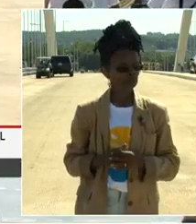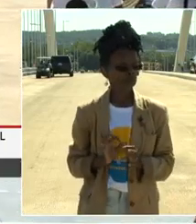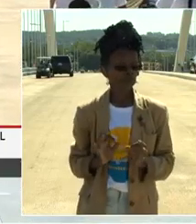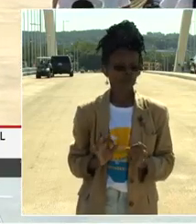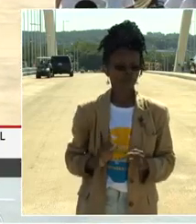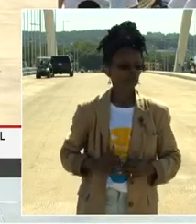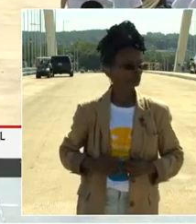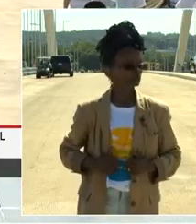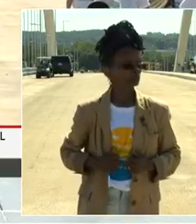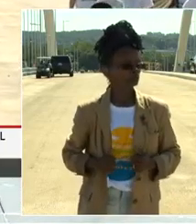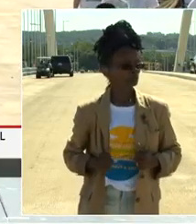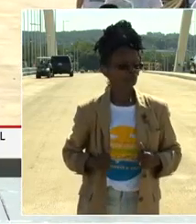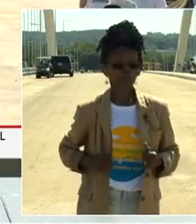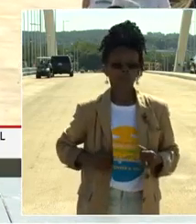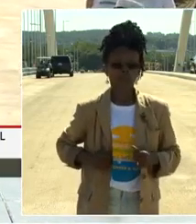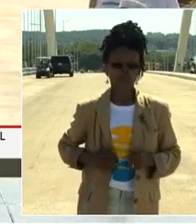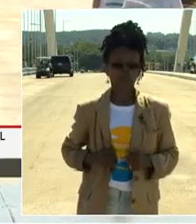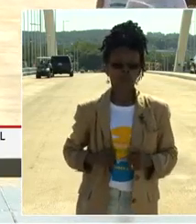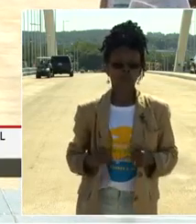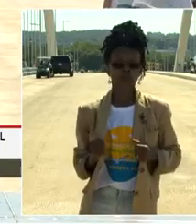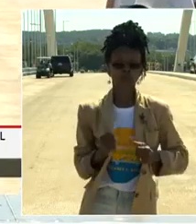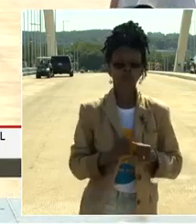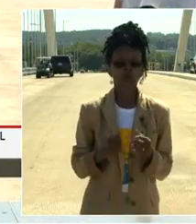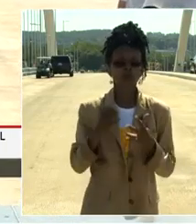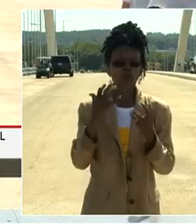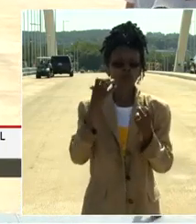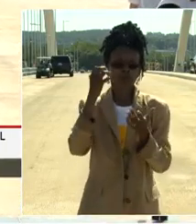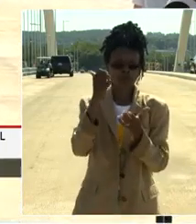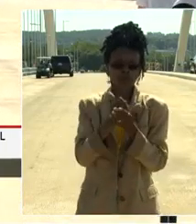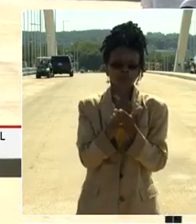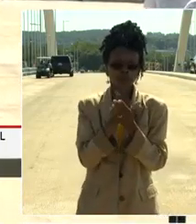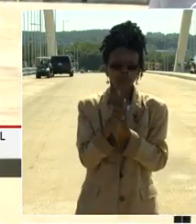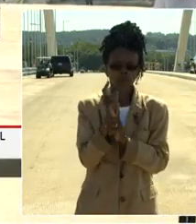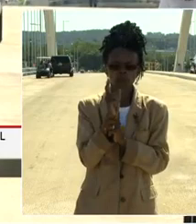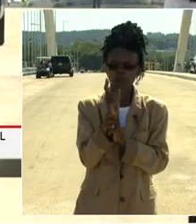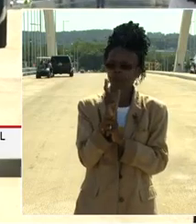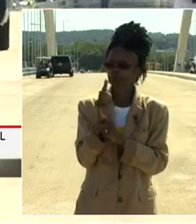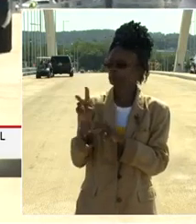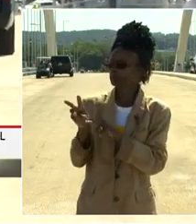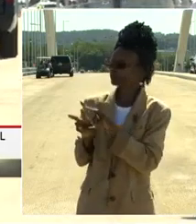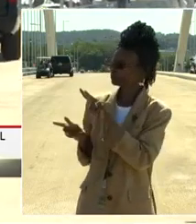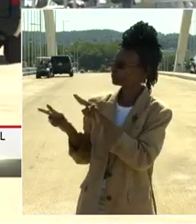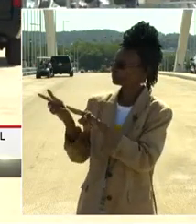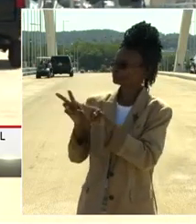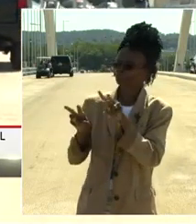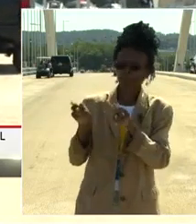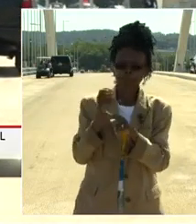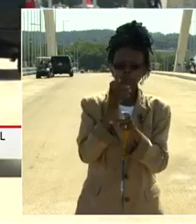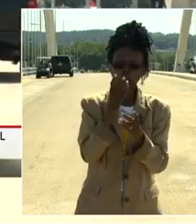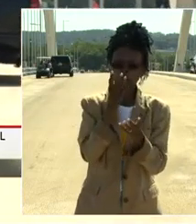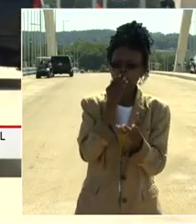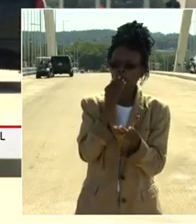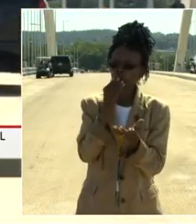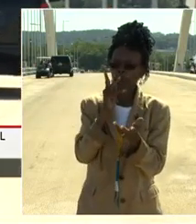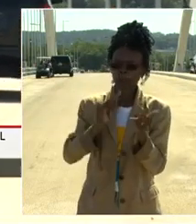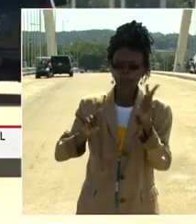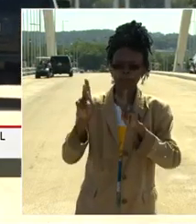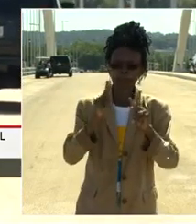Let us take a moment to look around us and see the beauty that surrounds us.